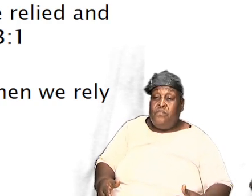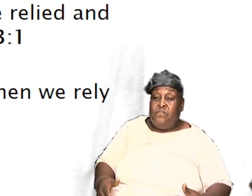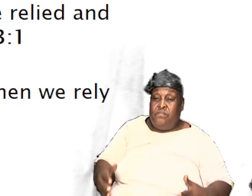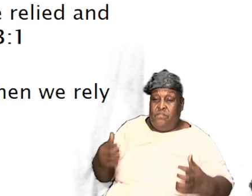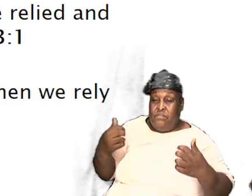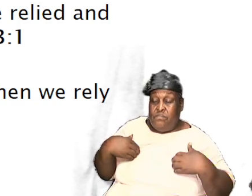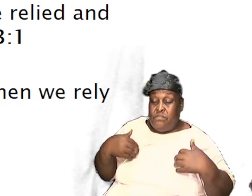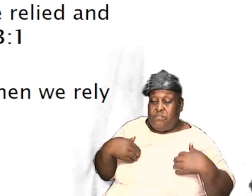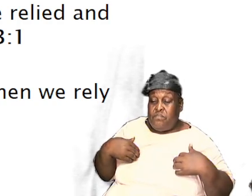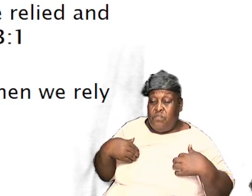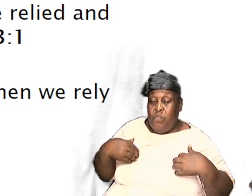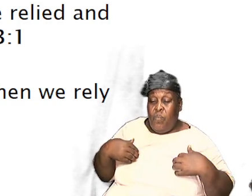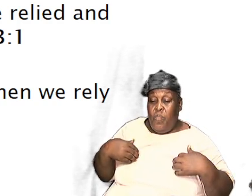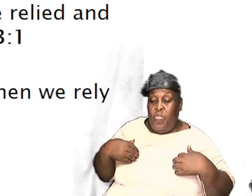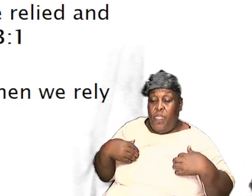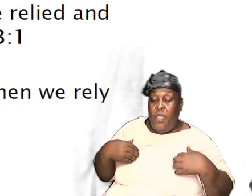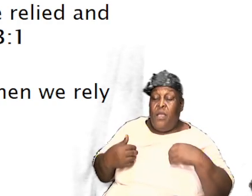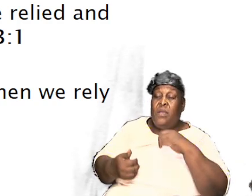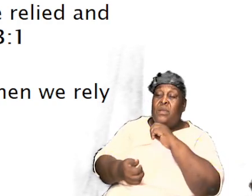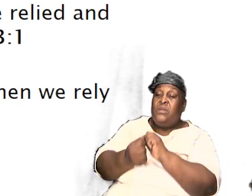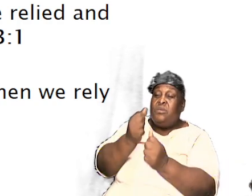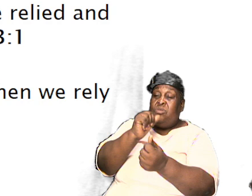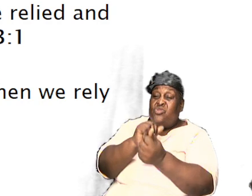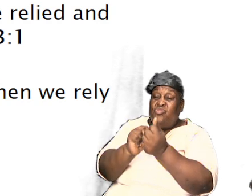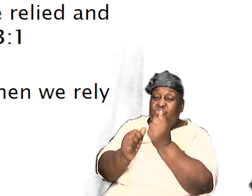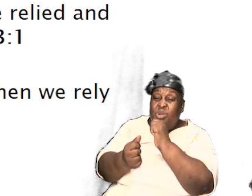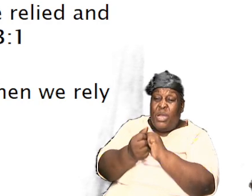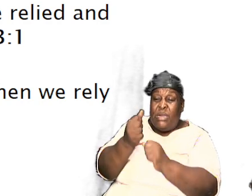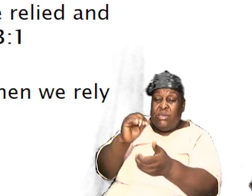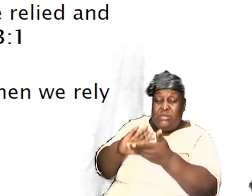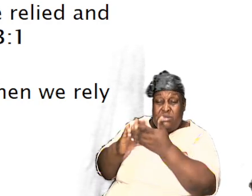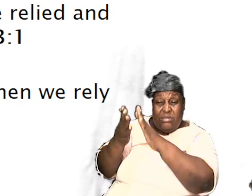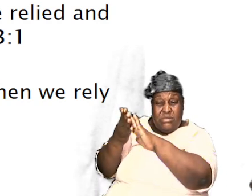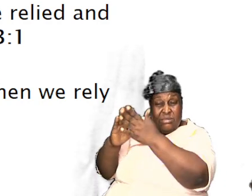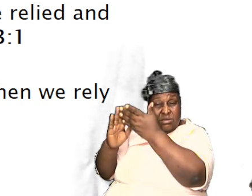raided, I think it was two of the city men. And